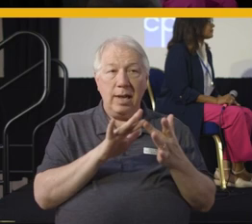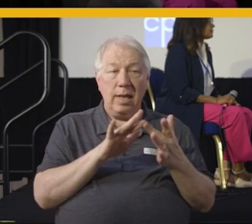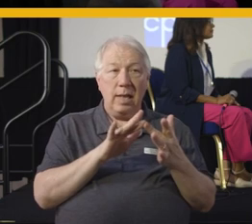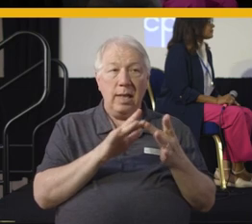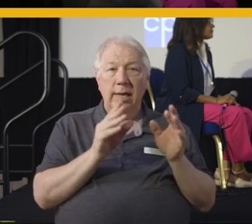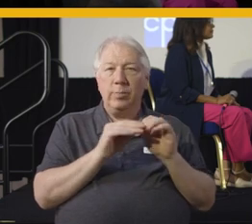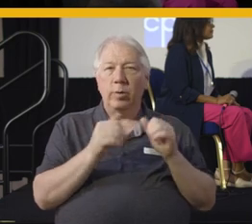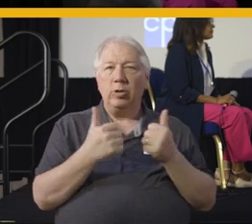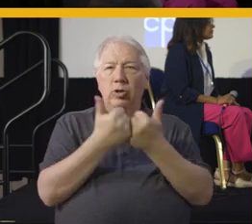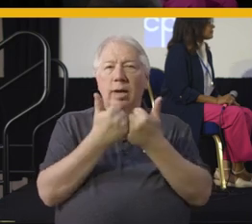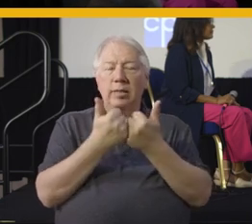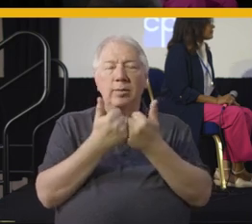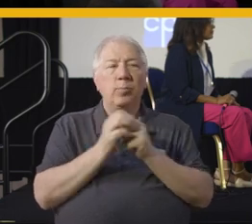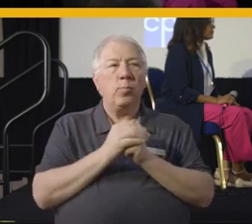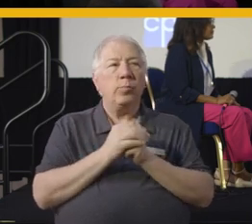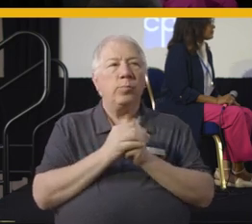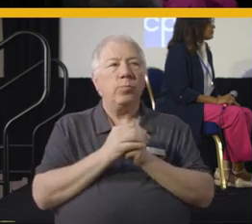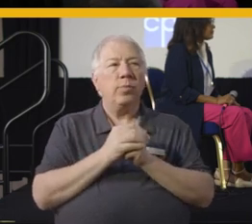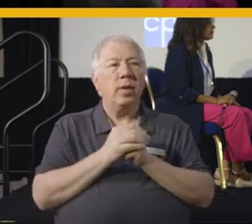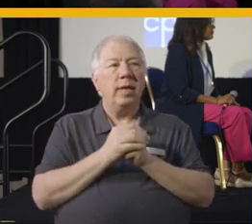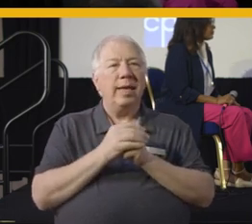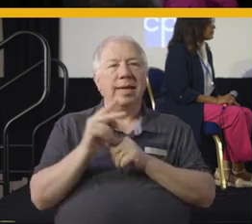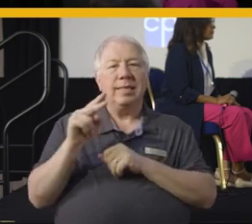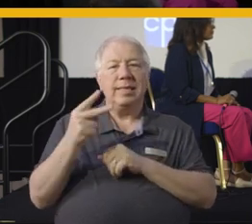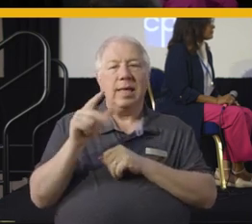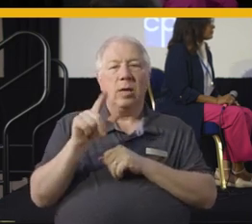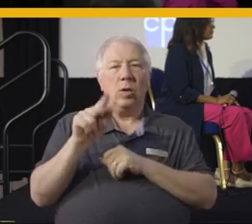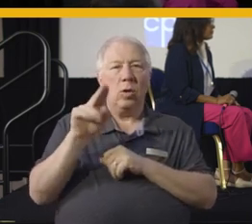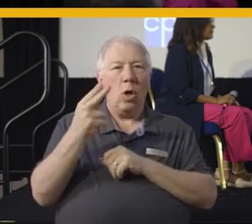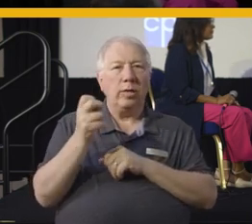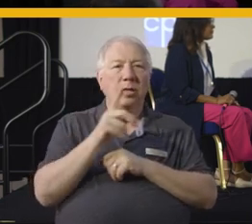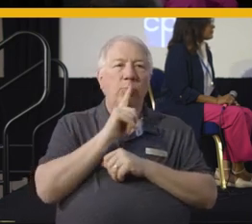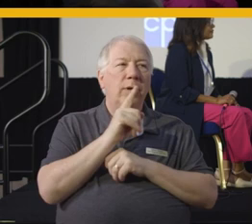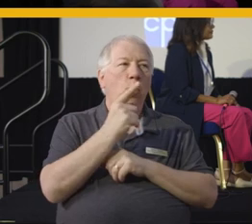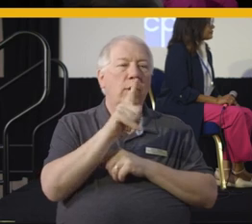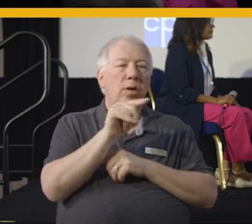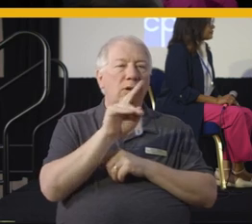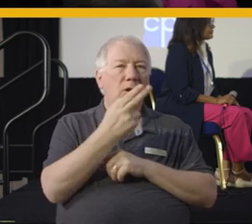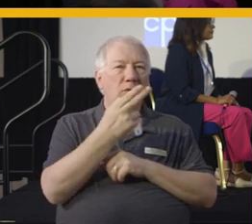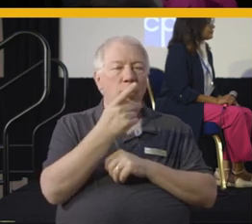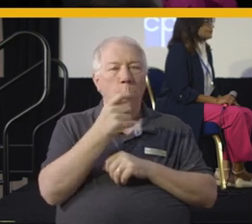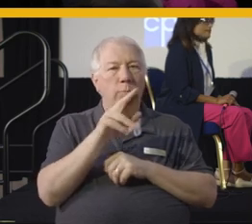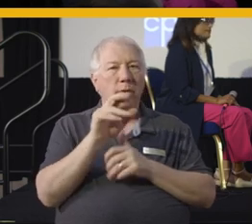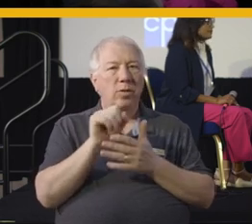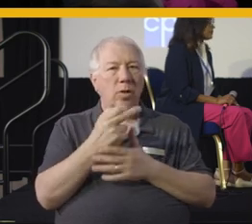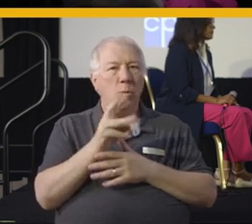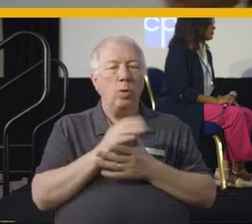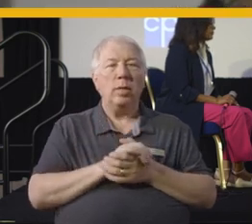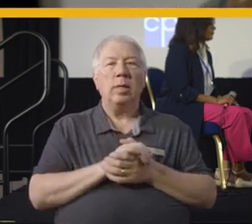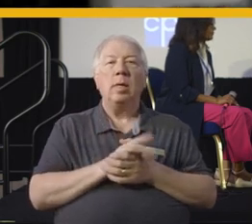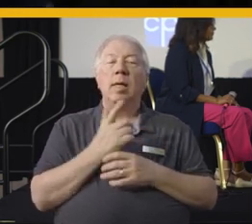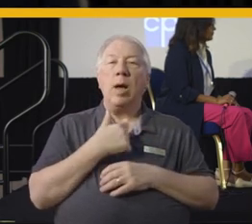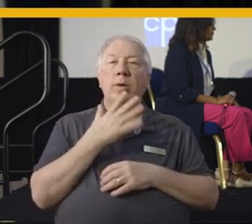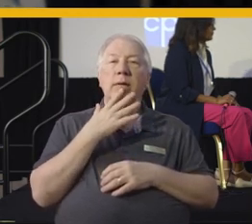know, it's more challenging because then we were like, it's a second launch, and you only get really one launch for your show. So. I also just want to